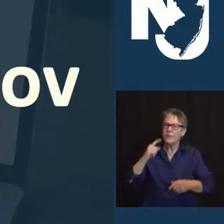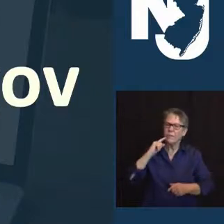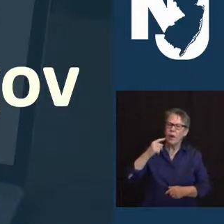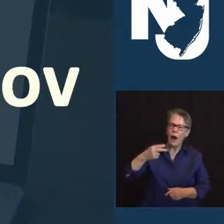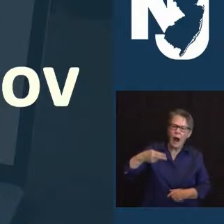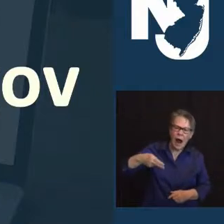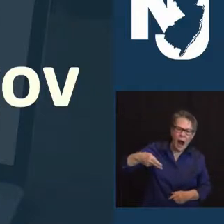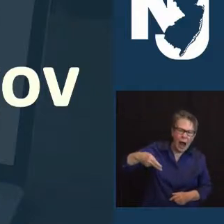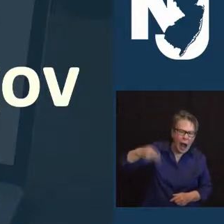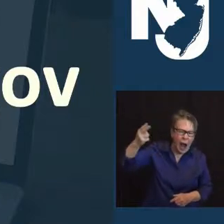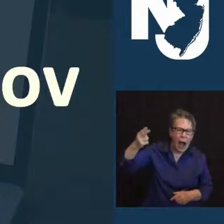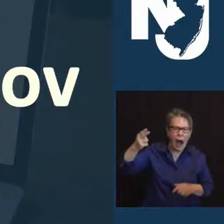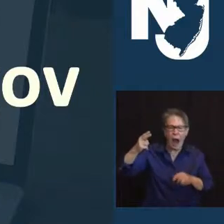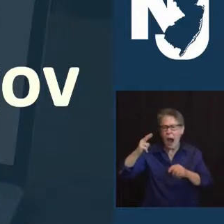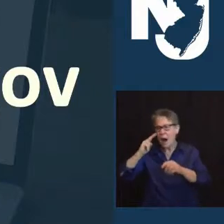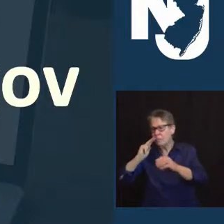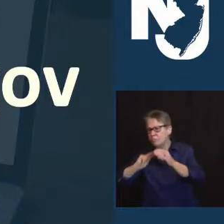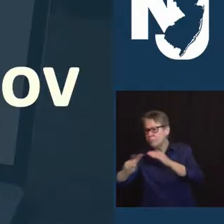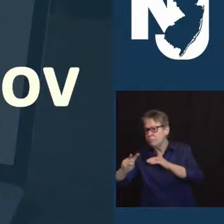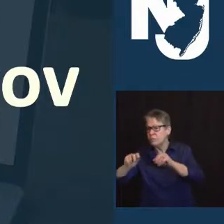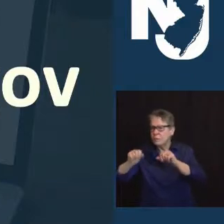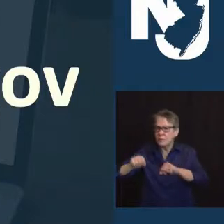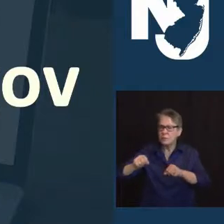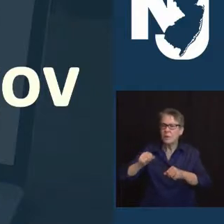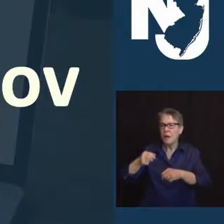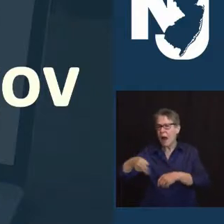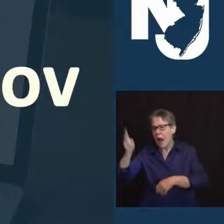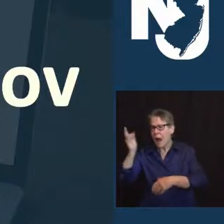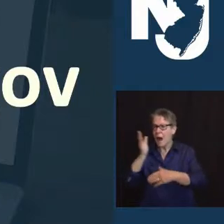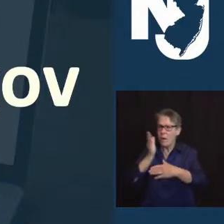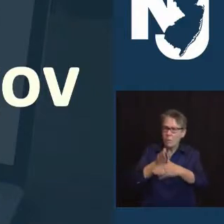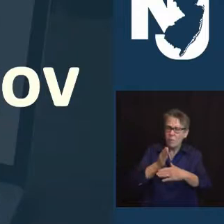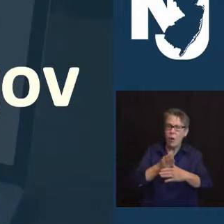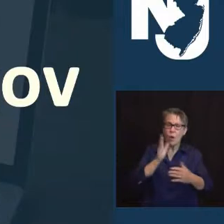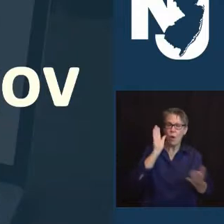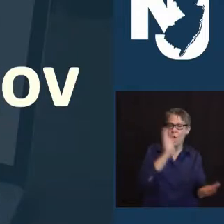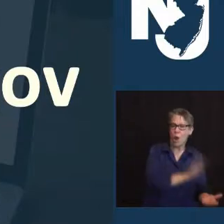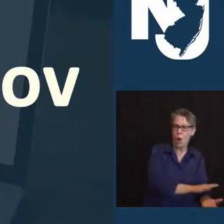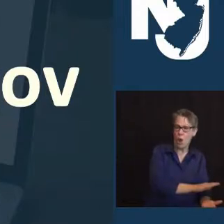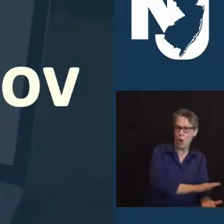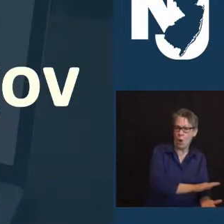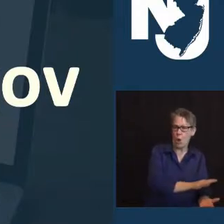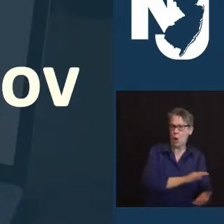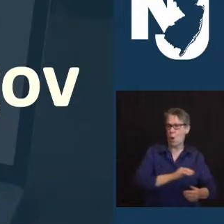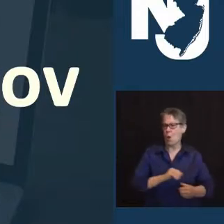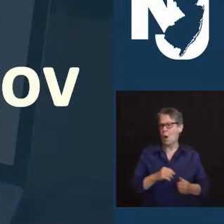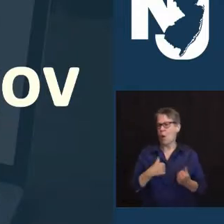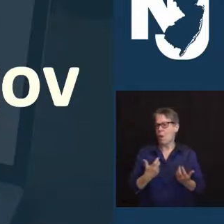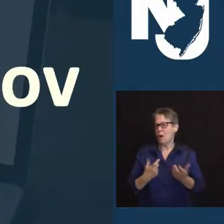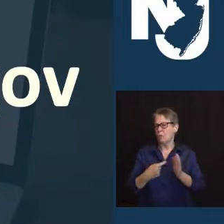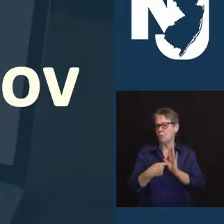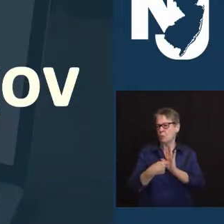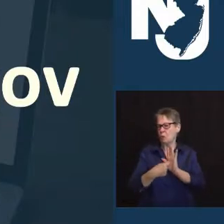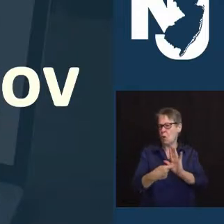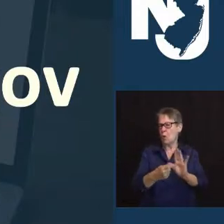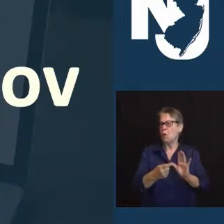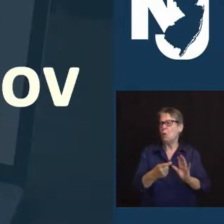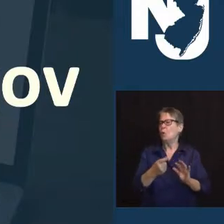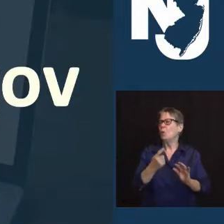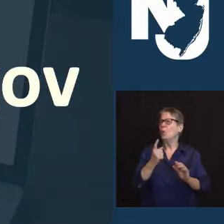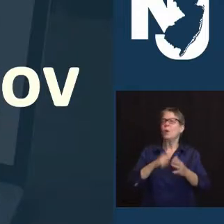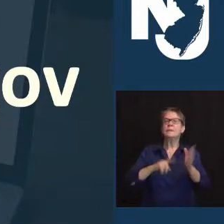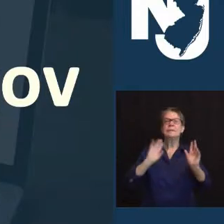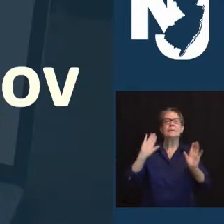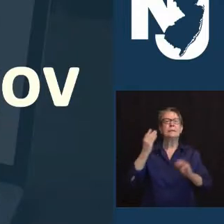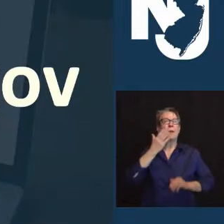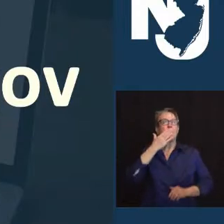wanted to spend a brief moment on looking at our best case scenario. Under the Department of Health's best case scenario, we